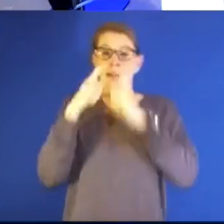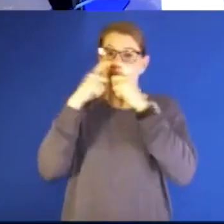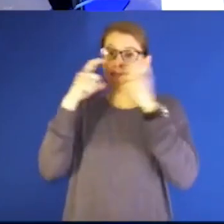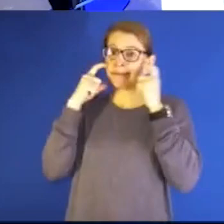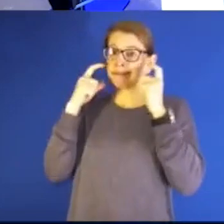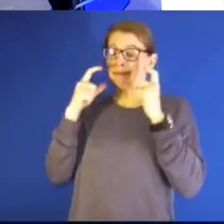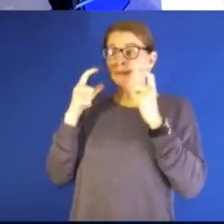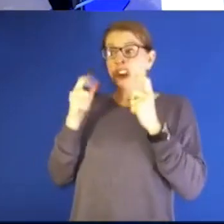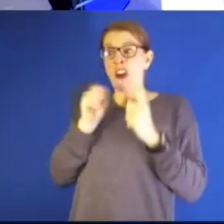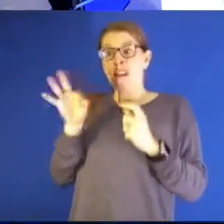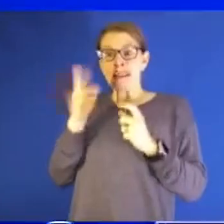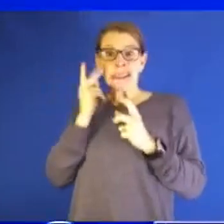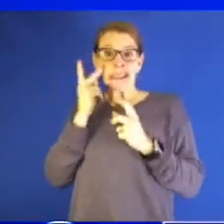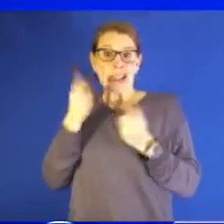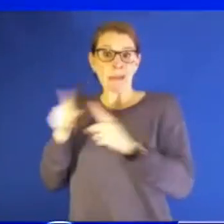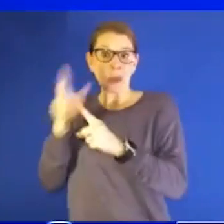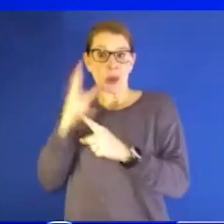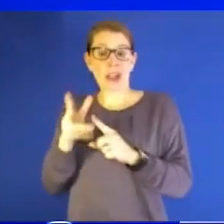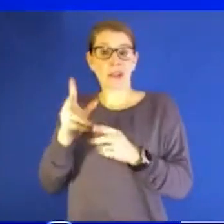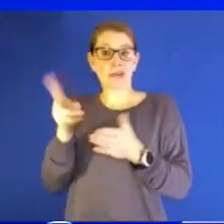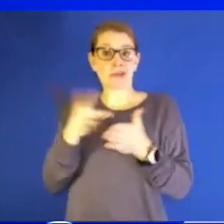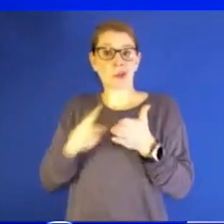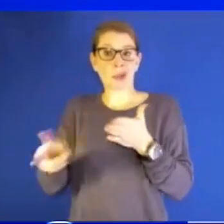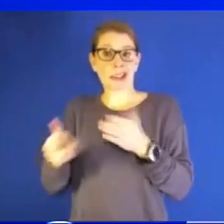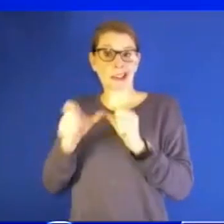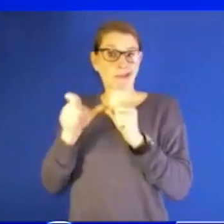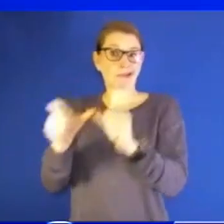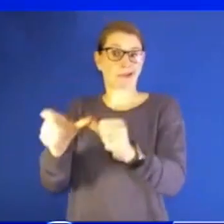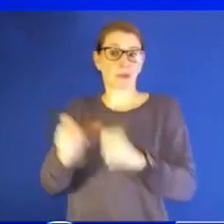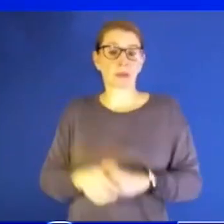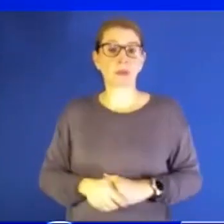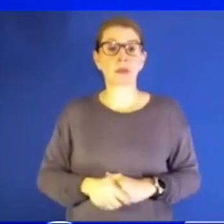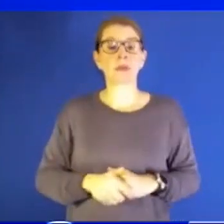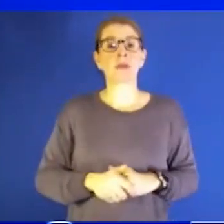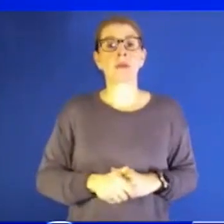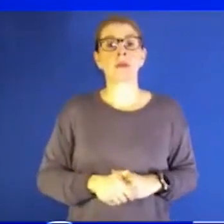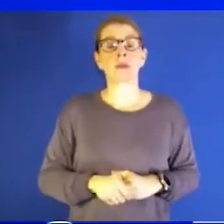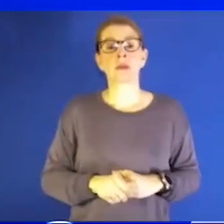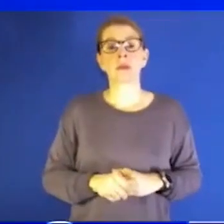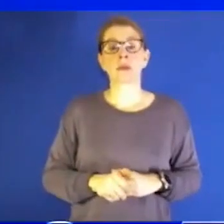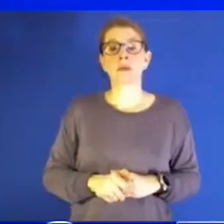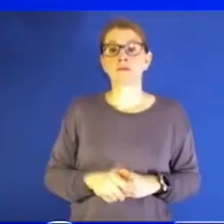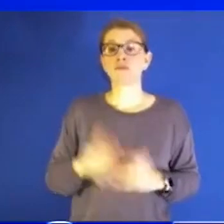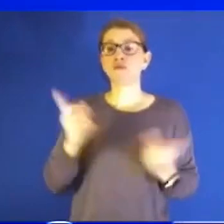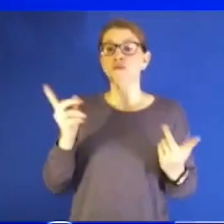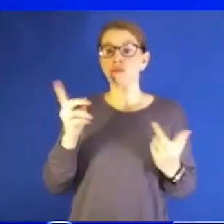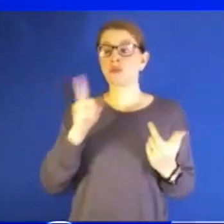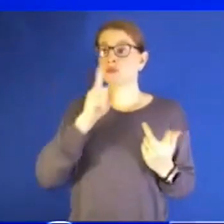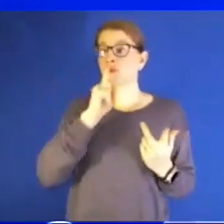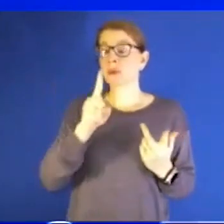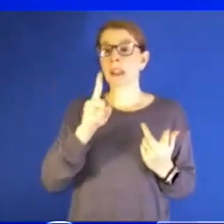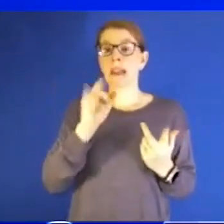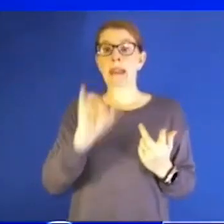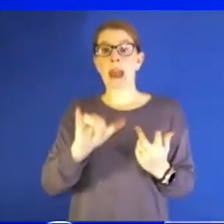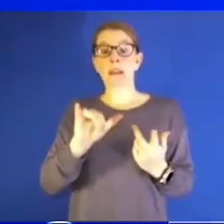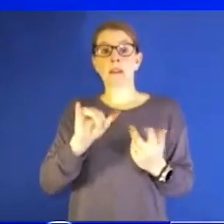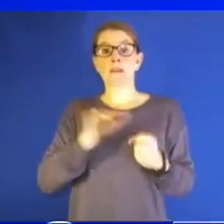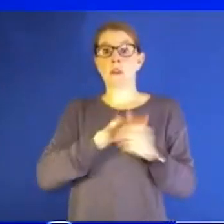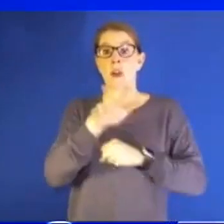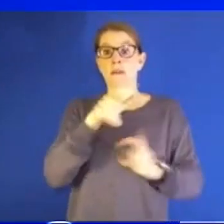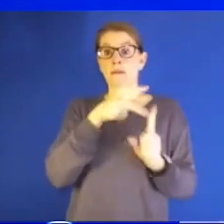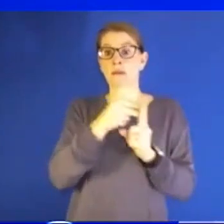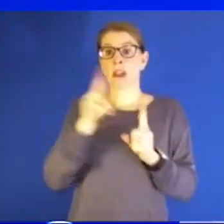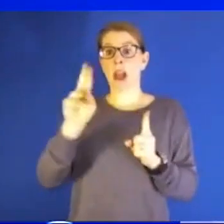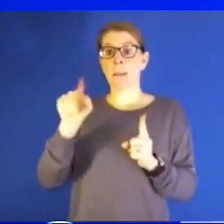Yeah, I think so. And I think the key thing here is that really please get fully vaccinated update. I mean, that should allow you to be